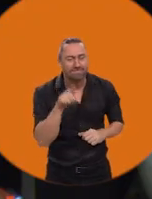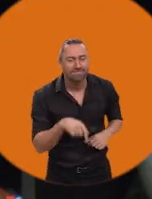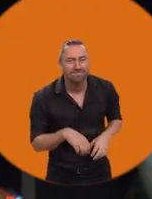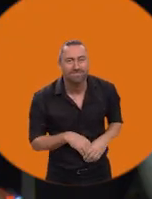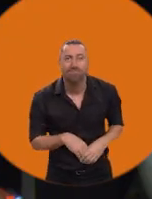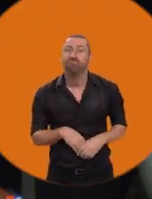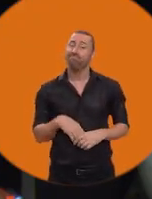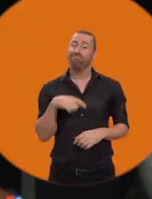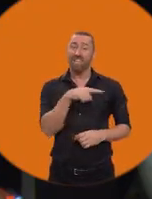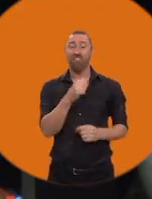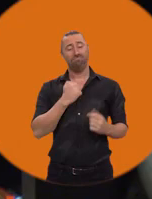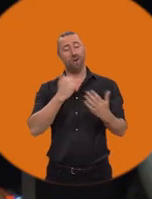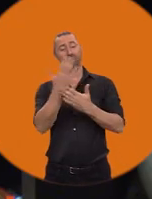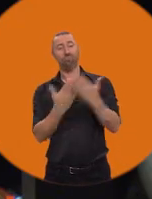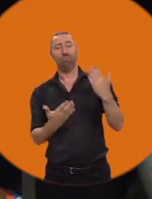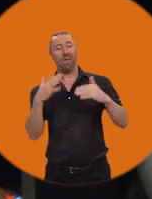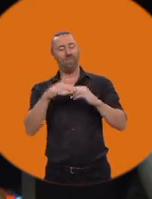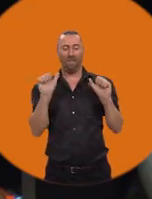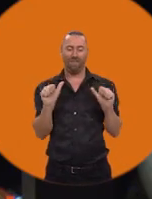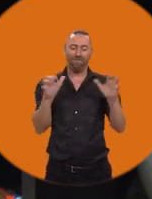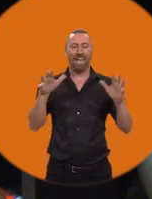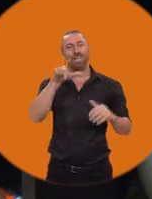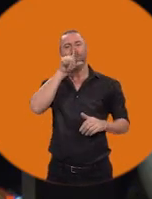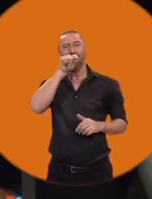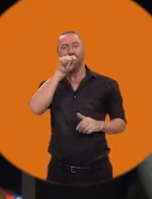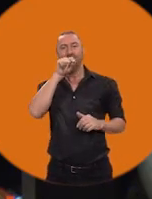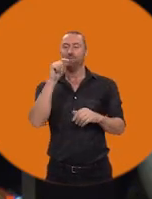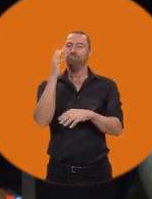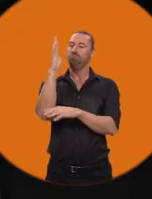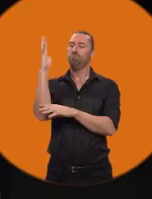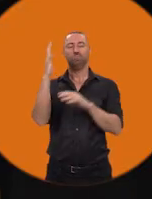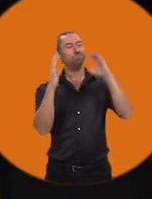was Funky Chicken, a bushy tale of crocs and chooks.